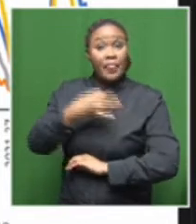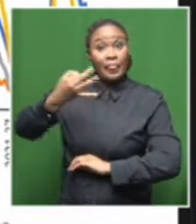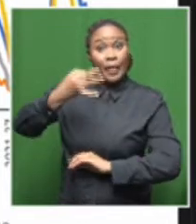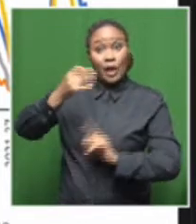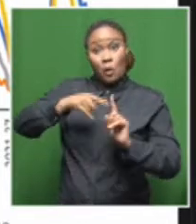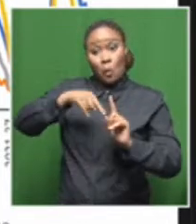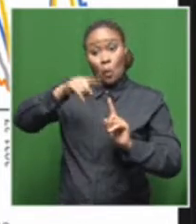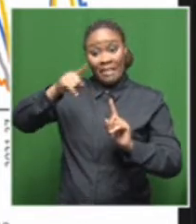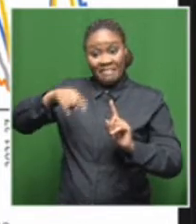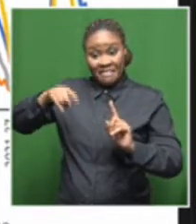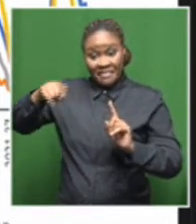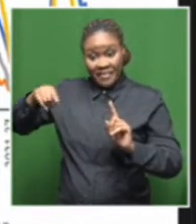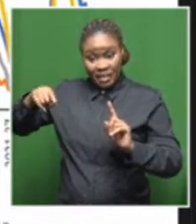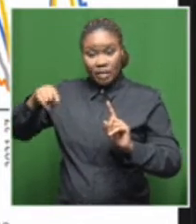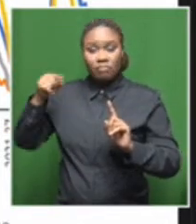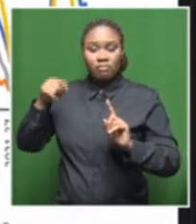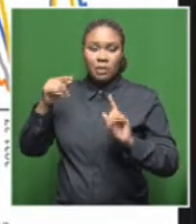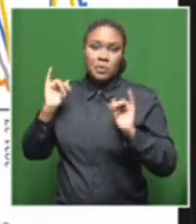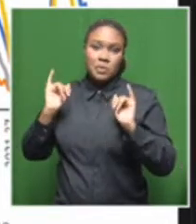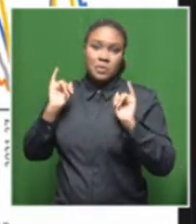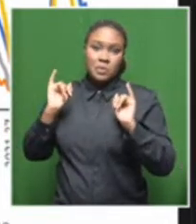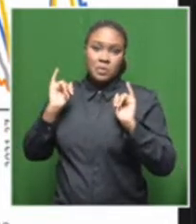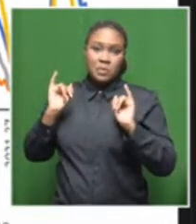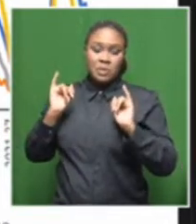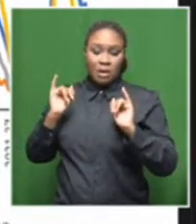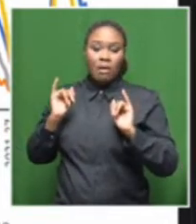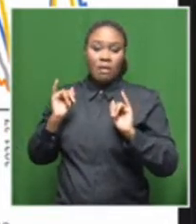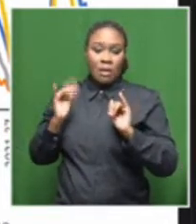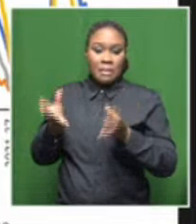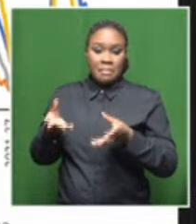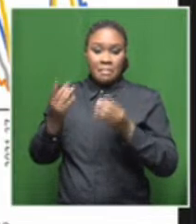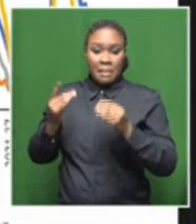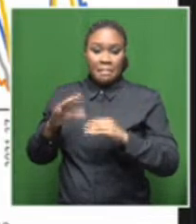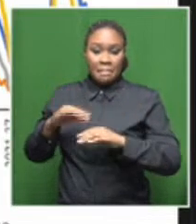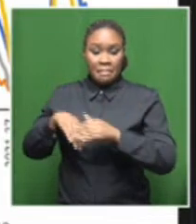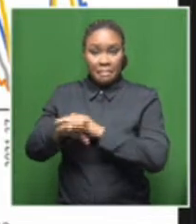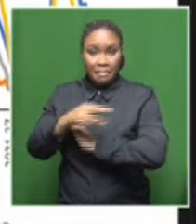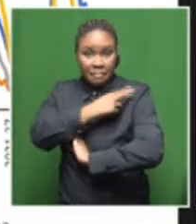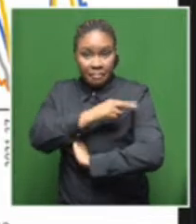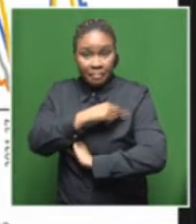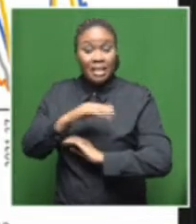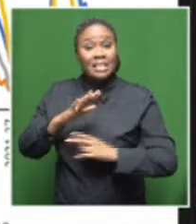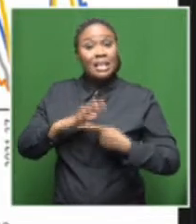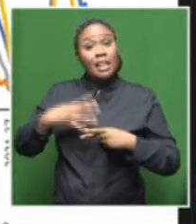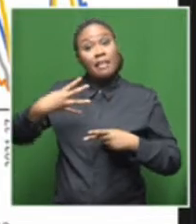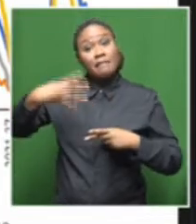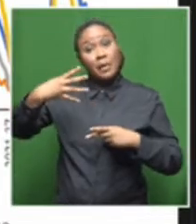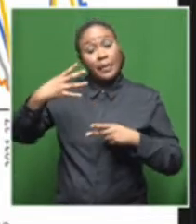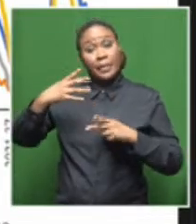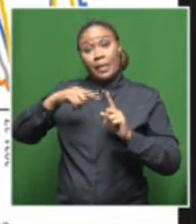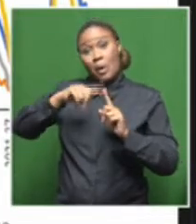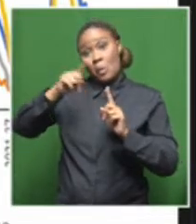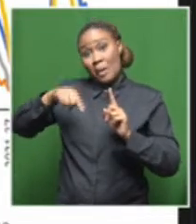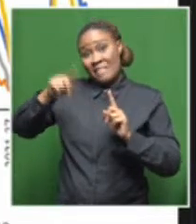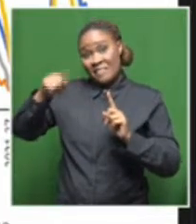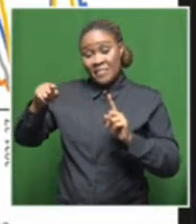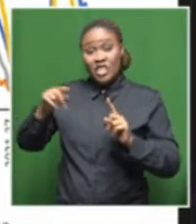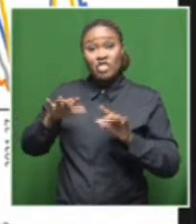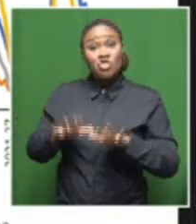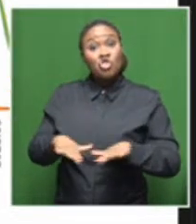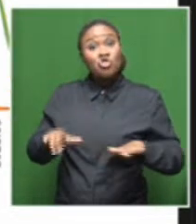has been reported before, and then an even higher incidence of admission in the fourth wave, particularly in very young children under 5.